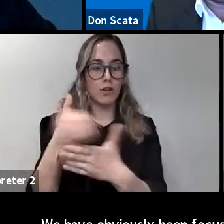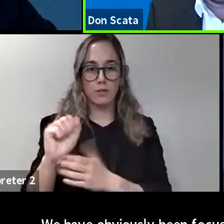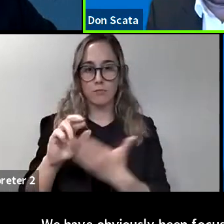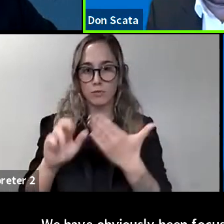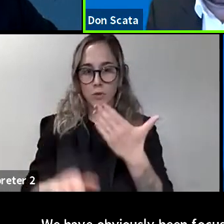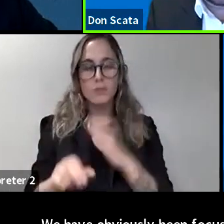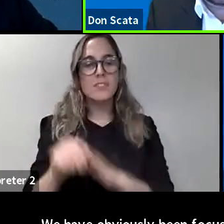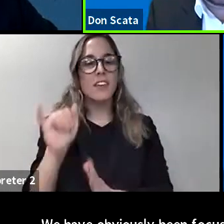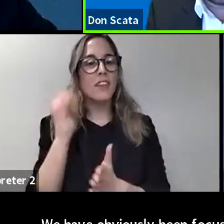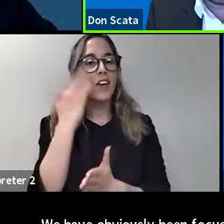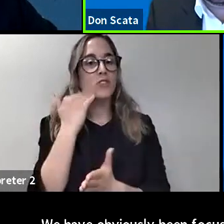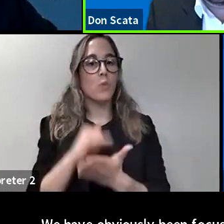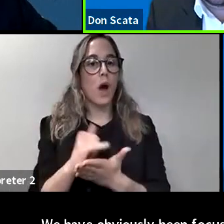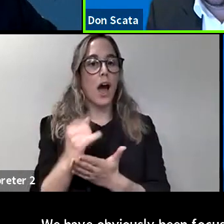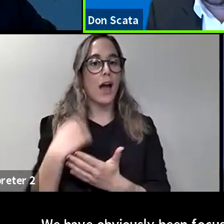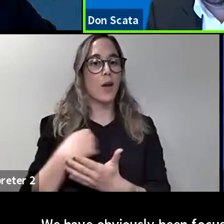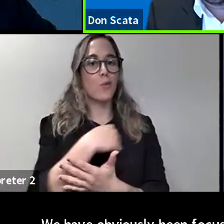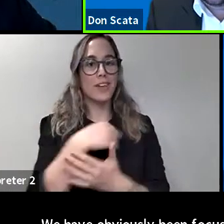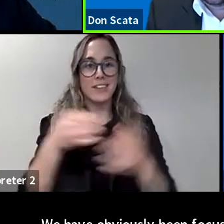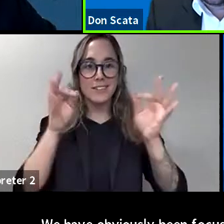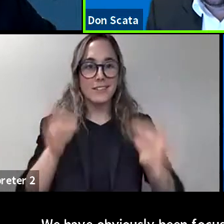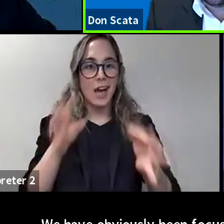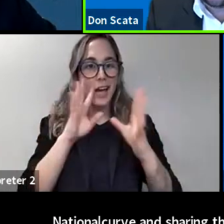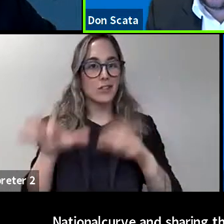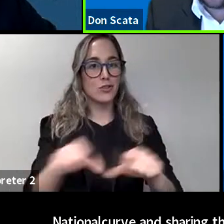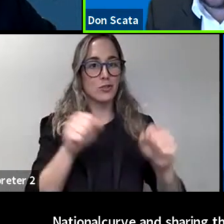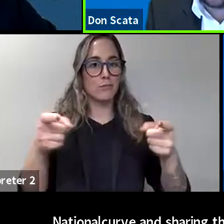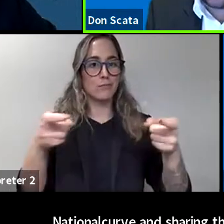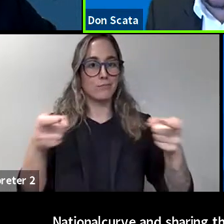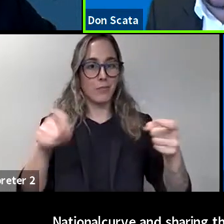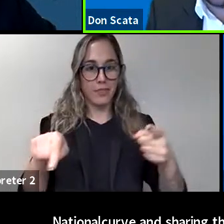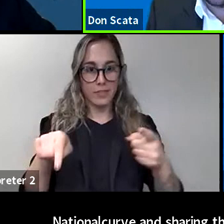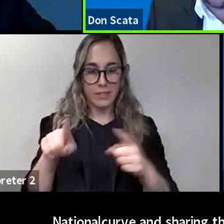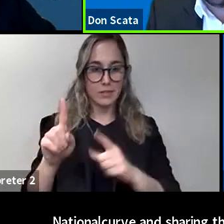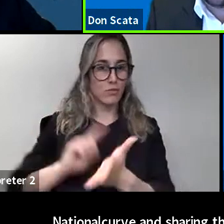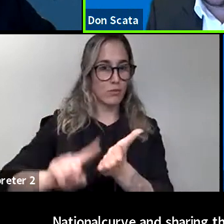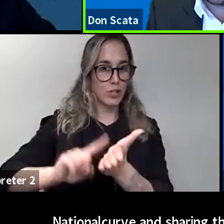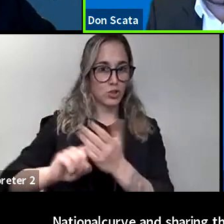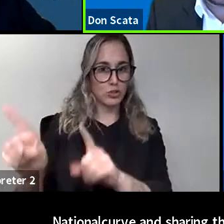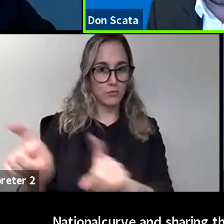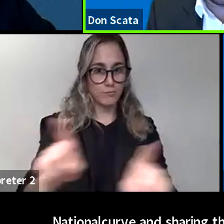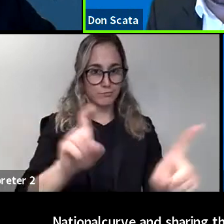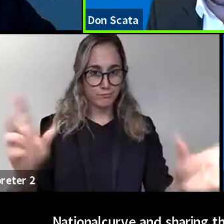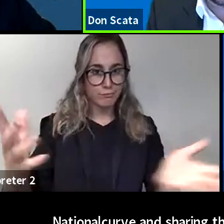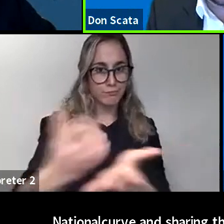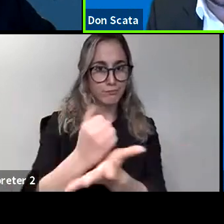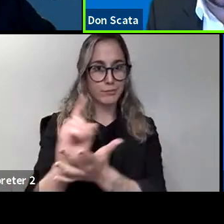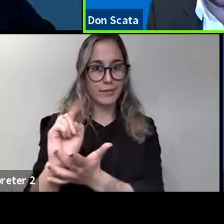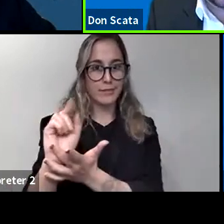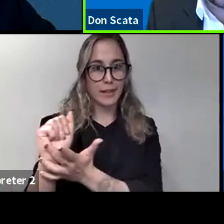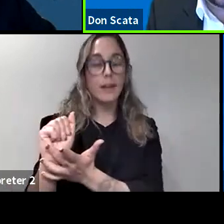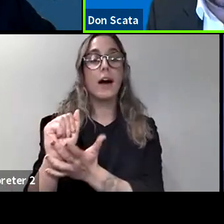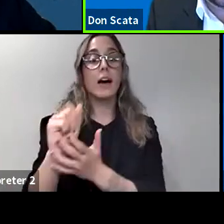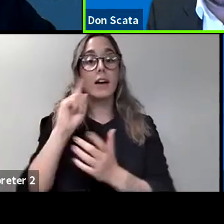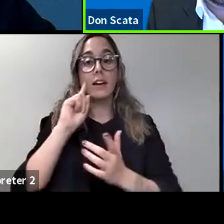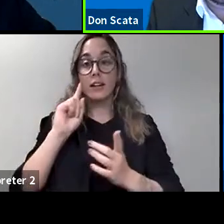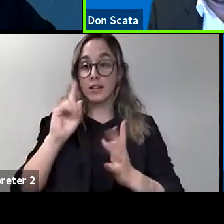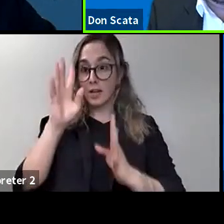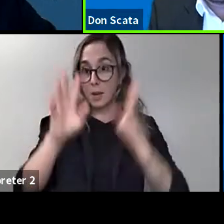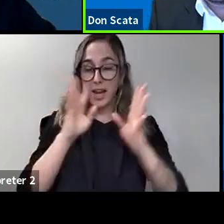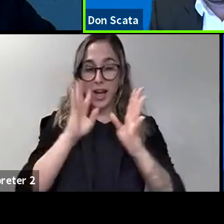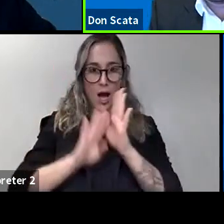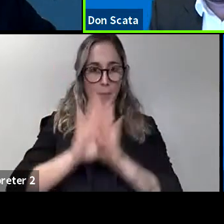we undertook this research. However, as a part of that process and coming up with the national curve, we did